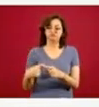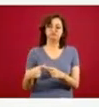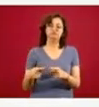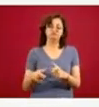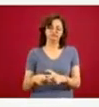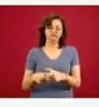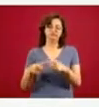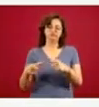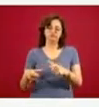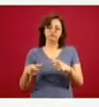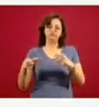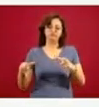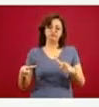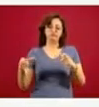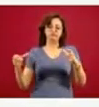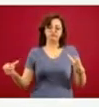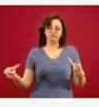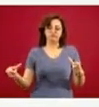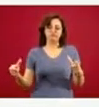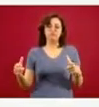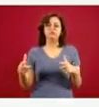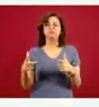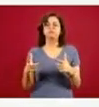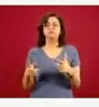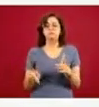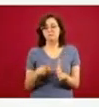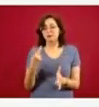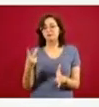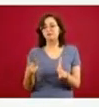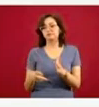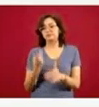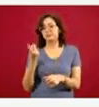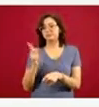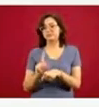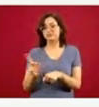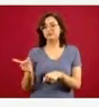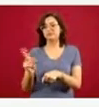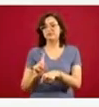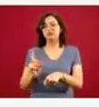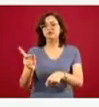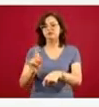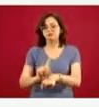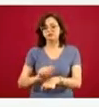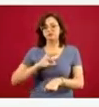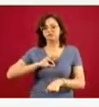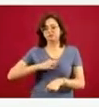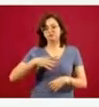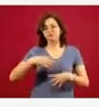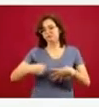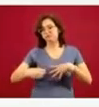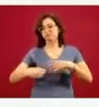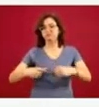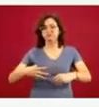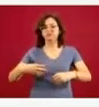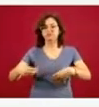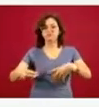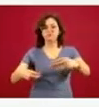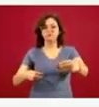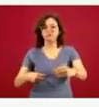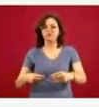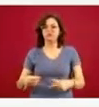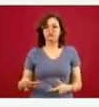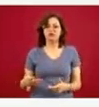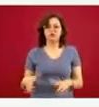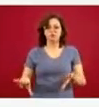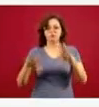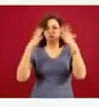can see, for the last 5 days, we've seen also a tendency to have an increased